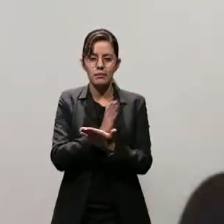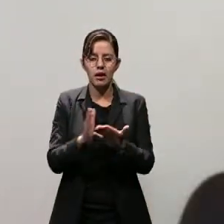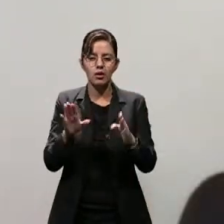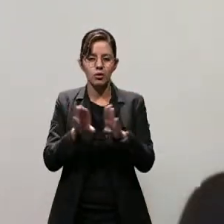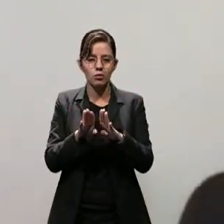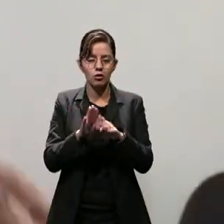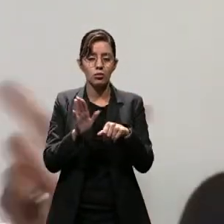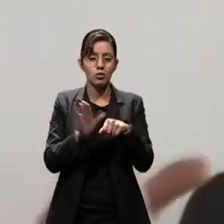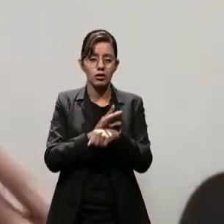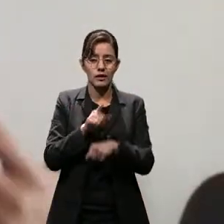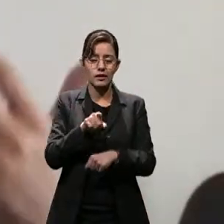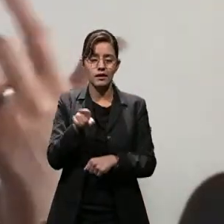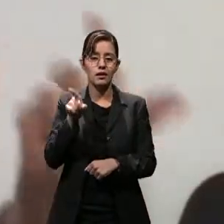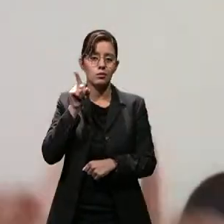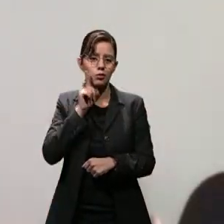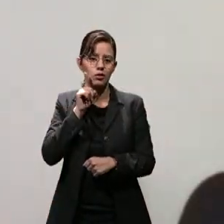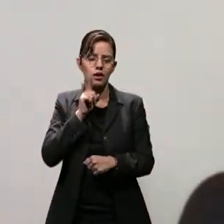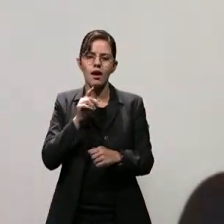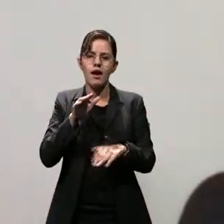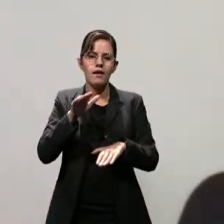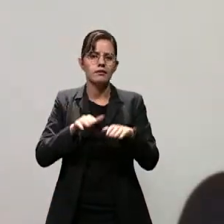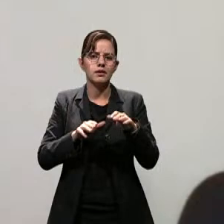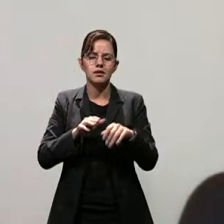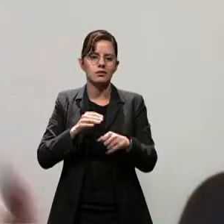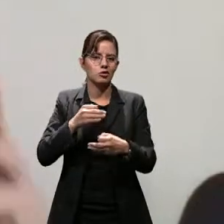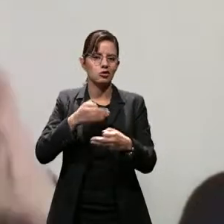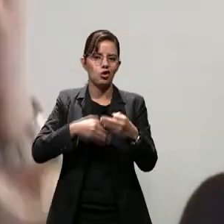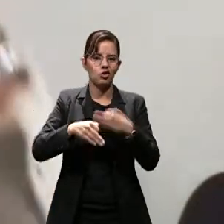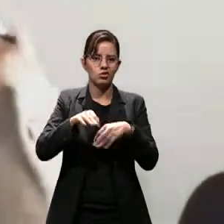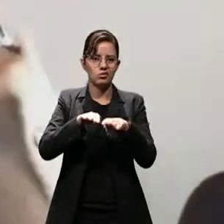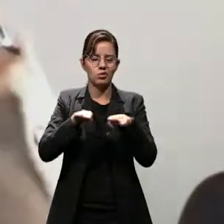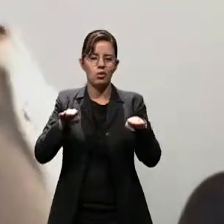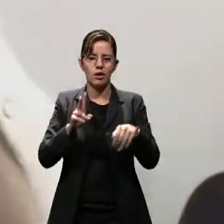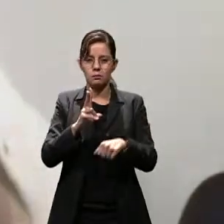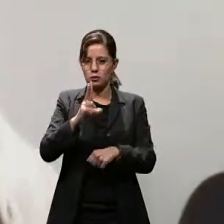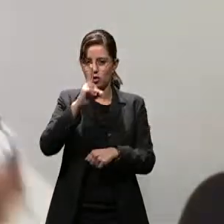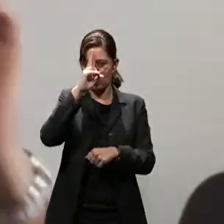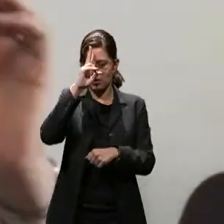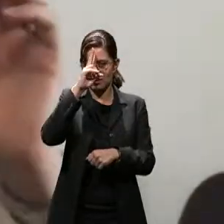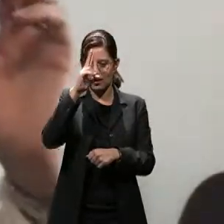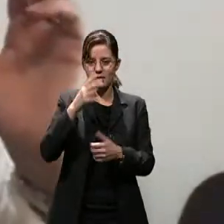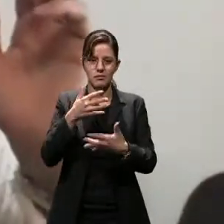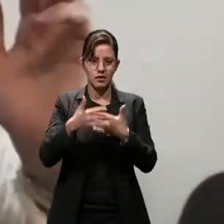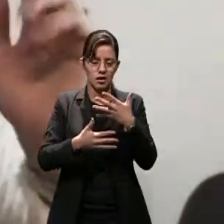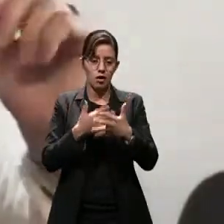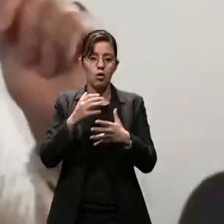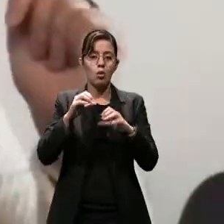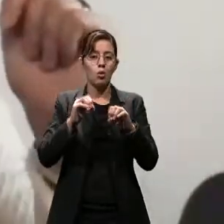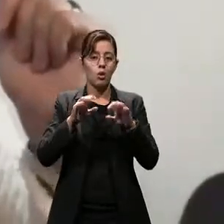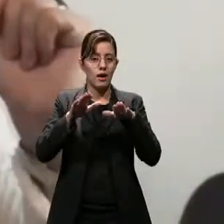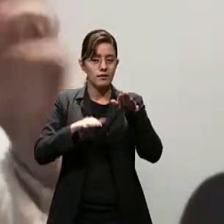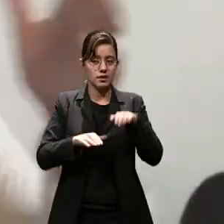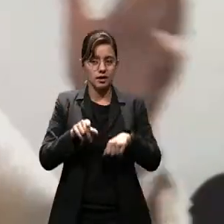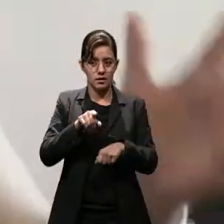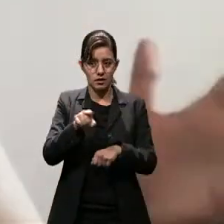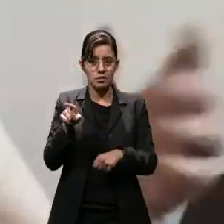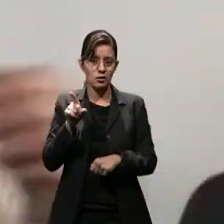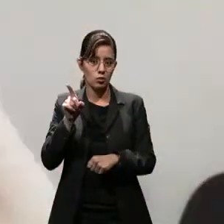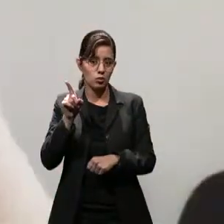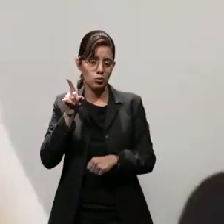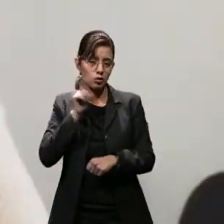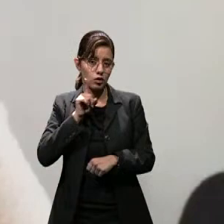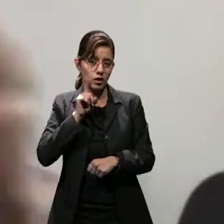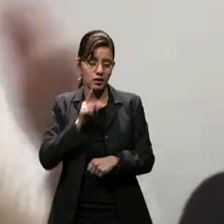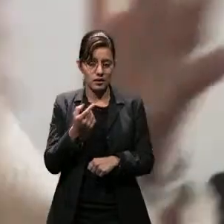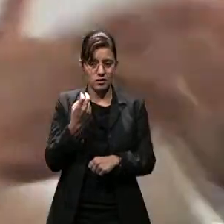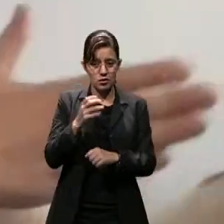of the fact that they are women, or that even that violence that it's not because of their gender, it's just because they